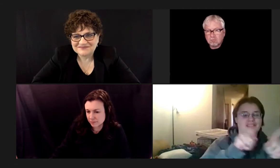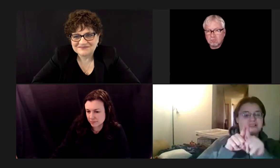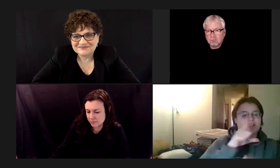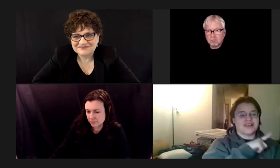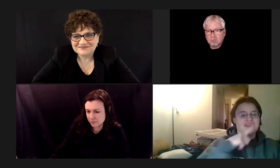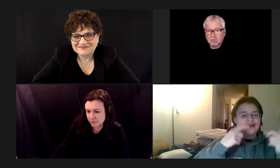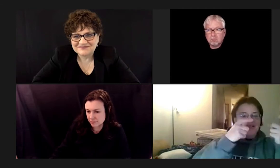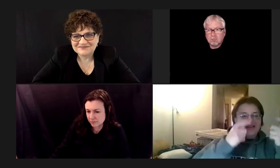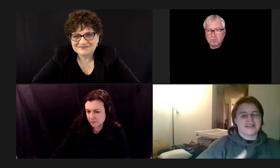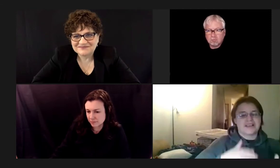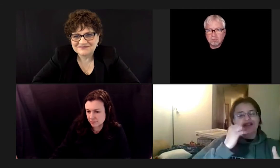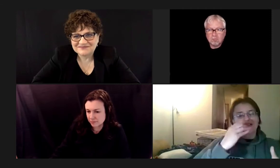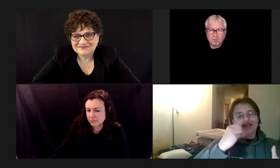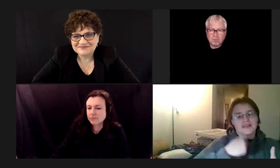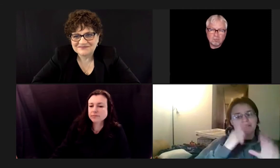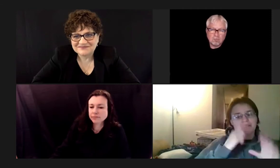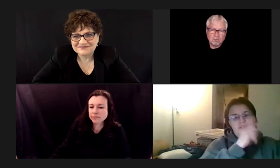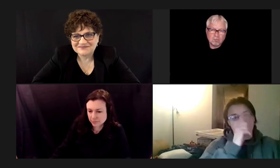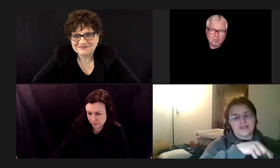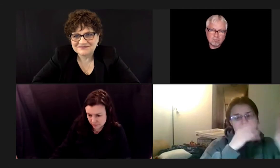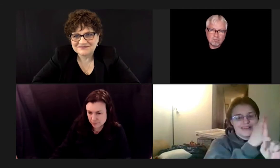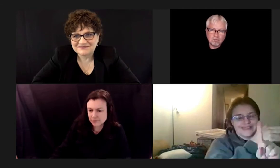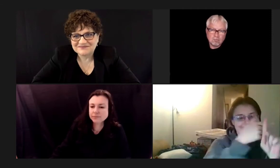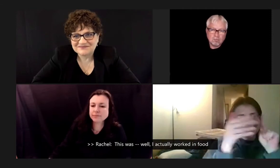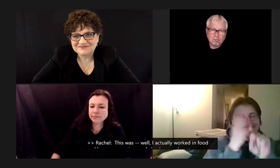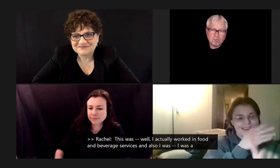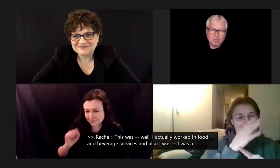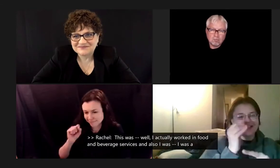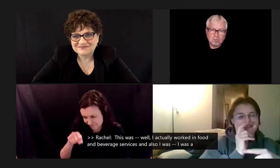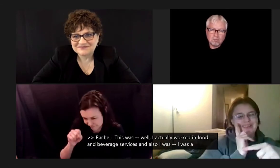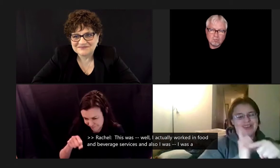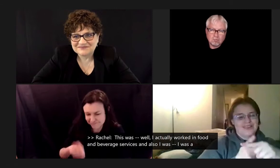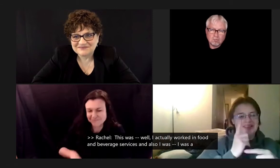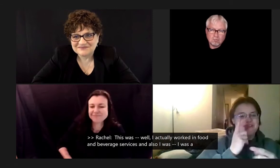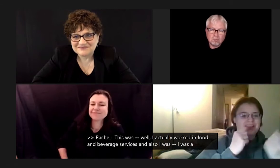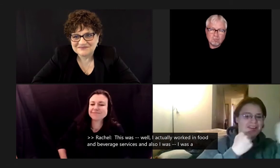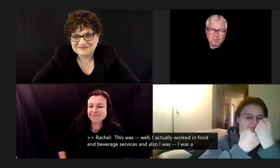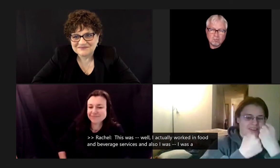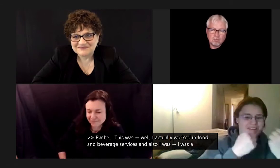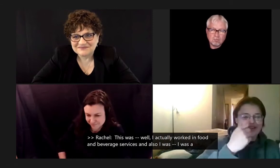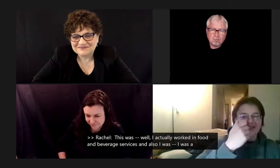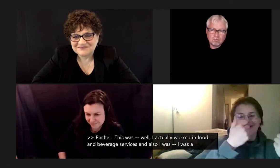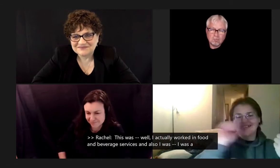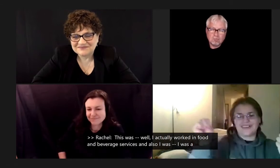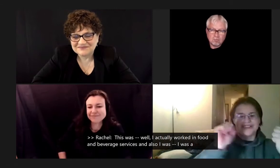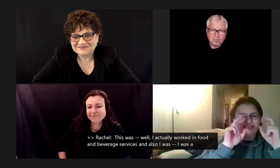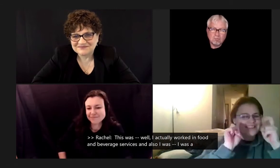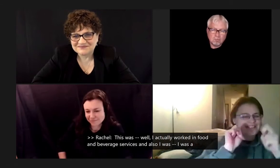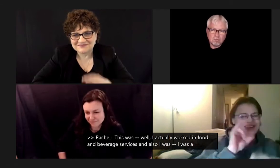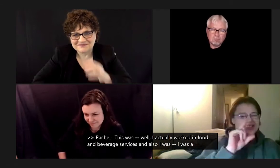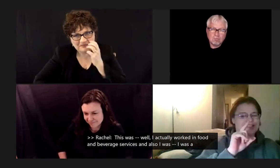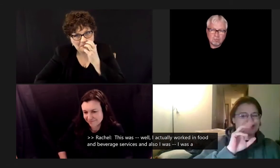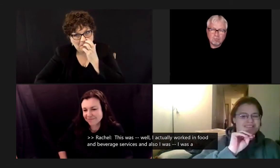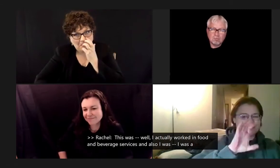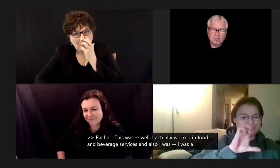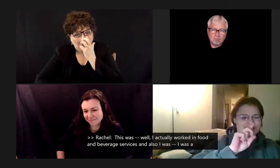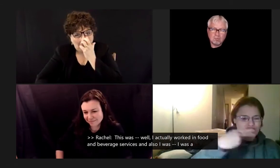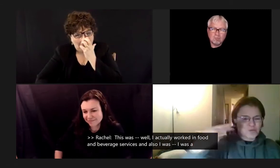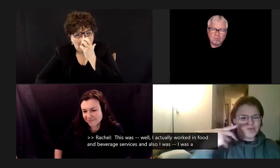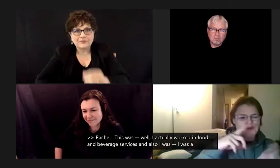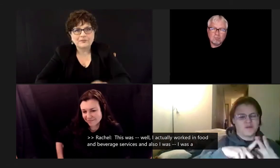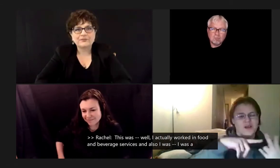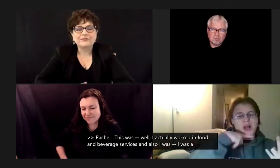a student at Inver Grove Heights Community College, and we would go for lobbying